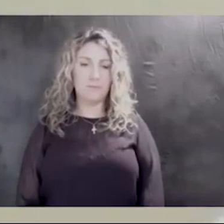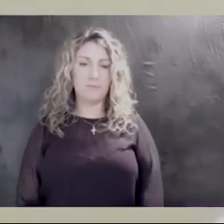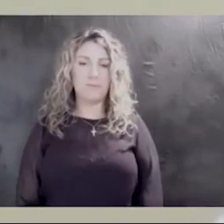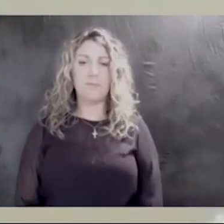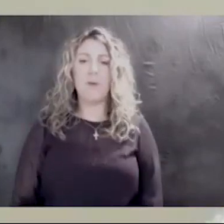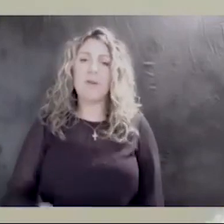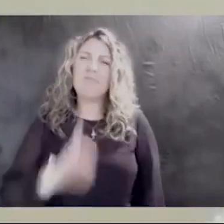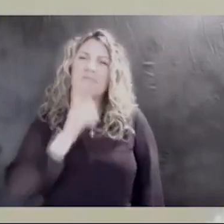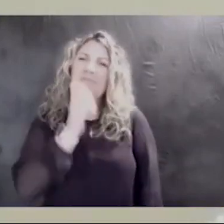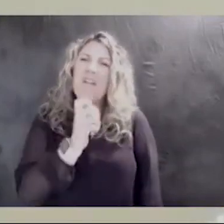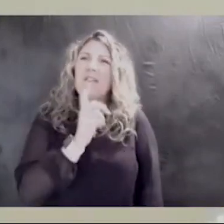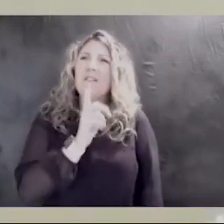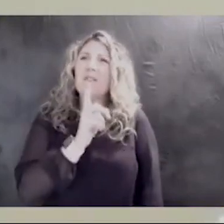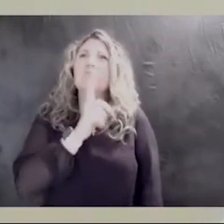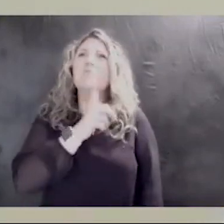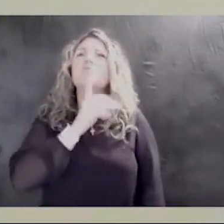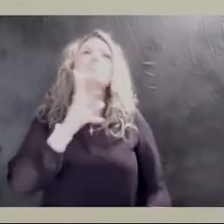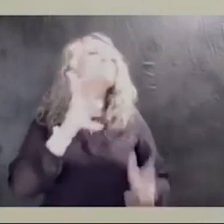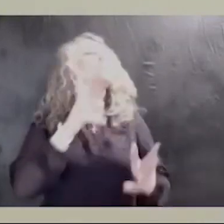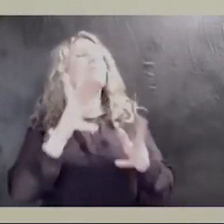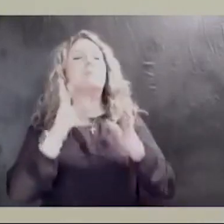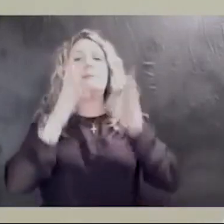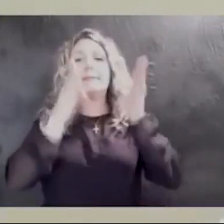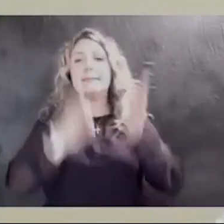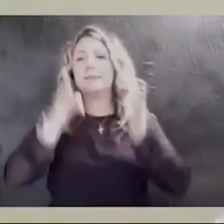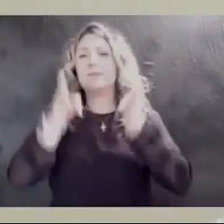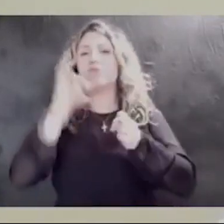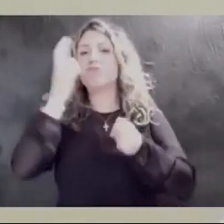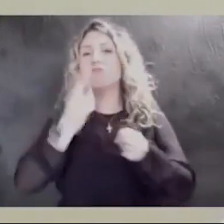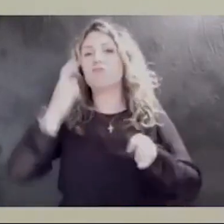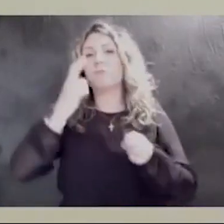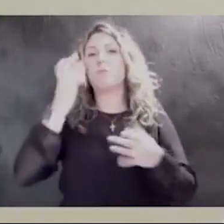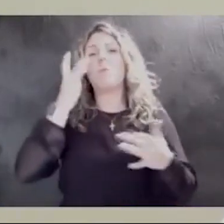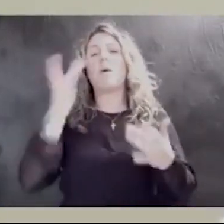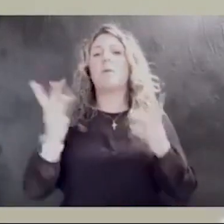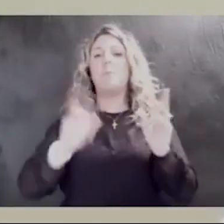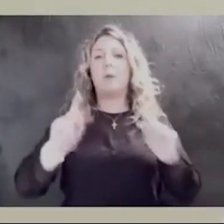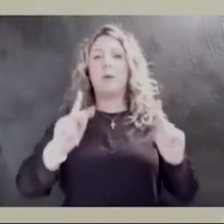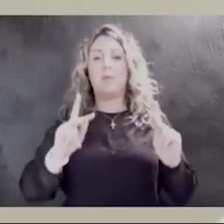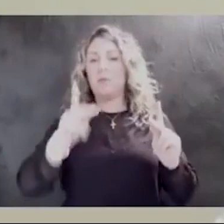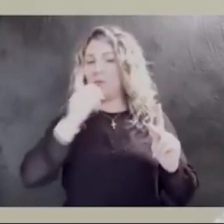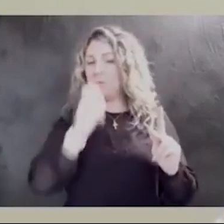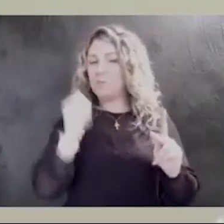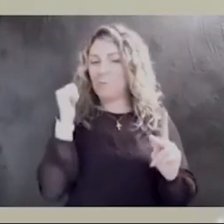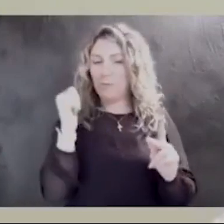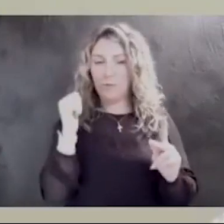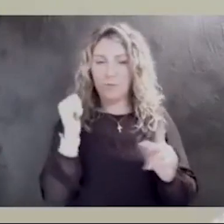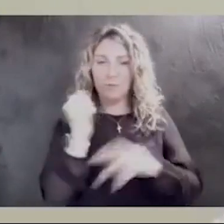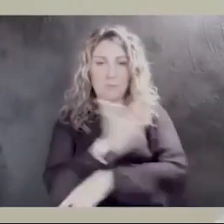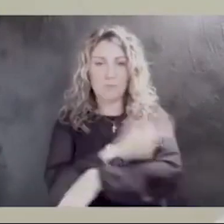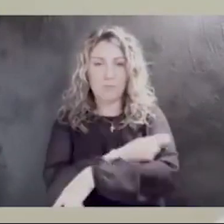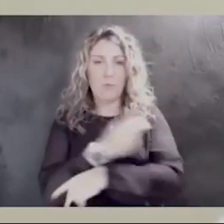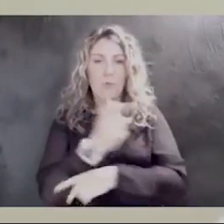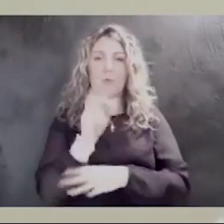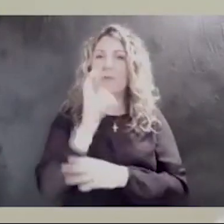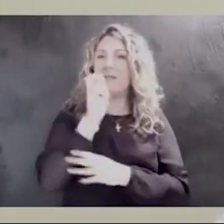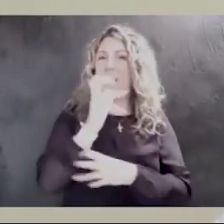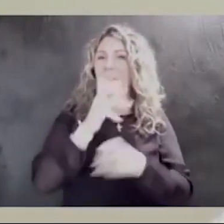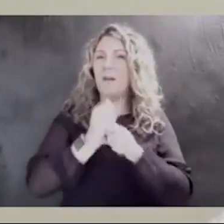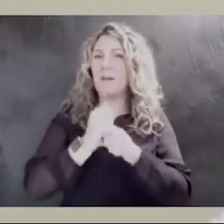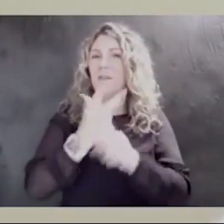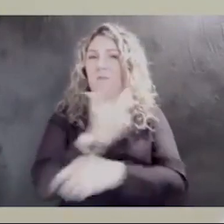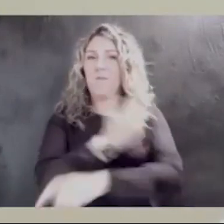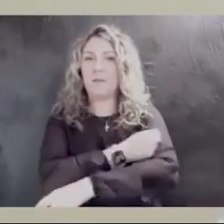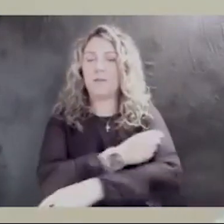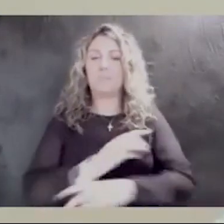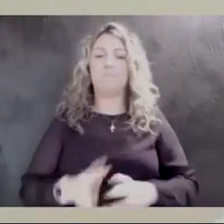lots of individual reasons for people who don't get the vaccine.